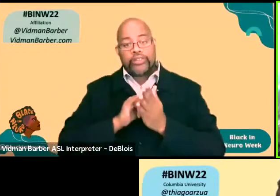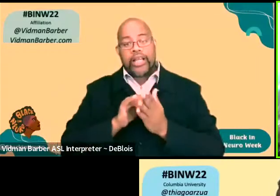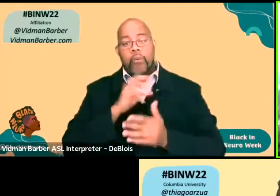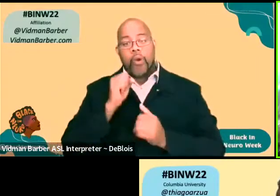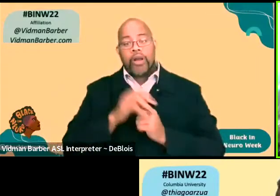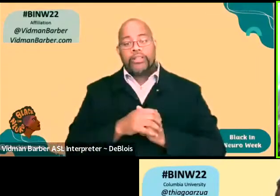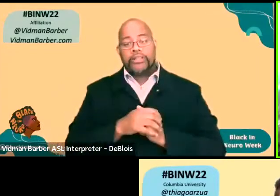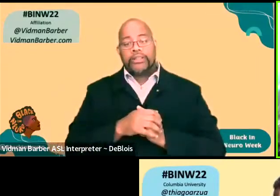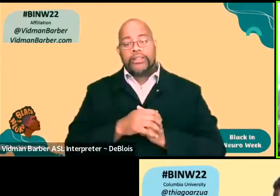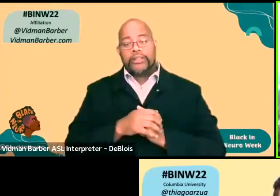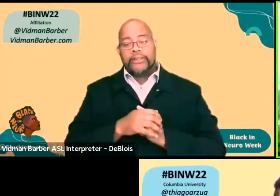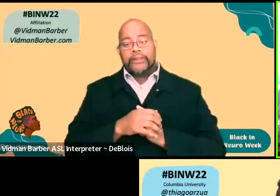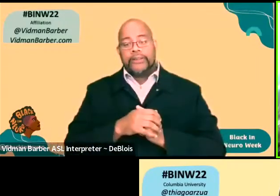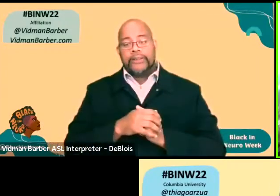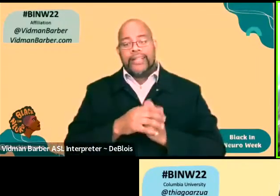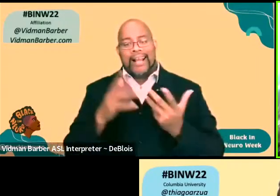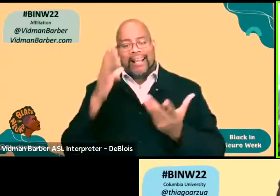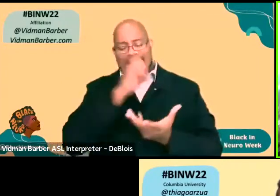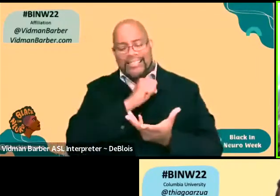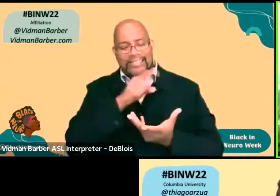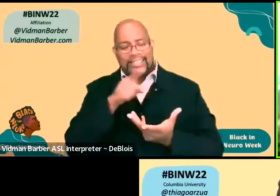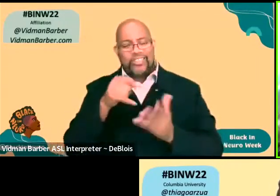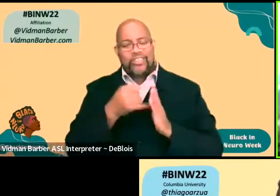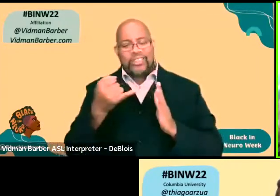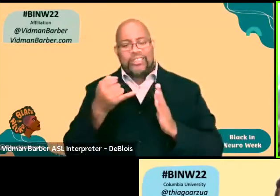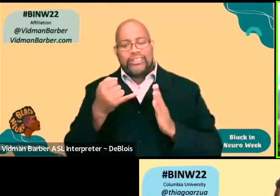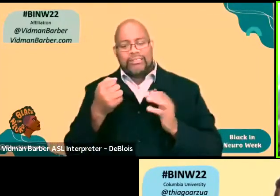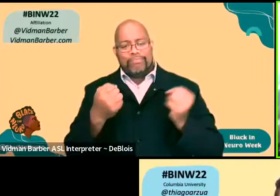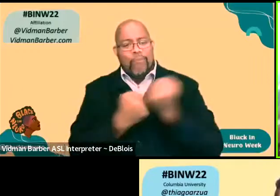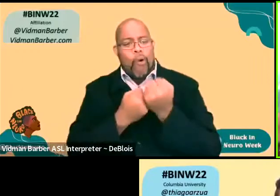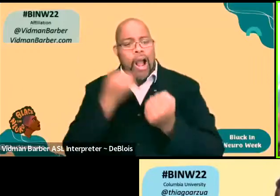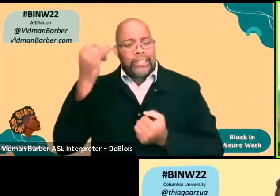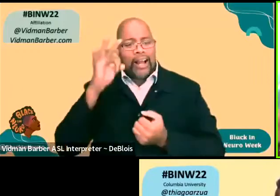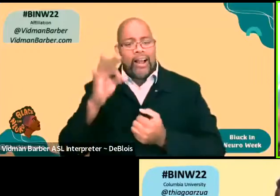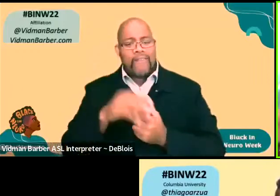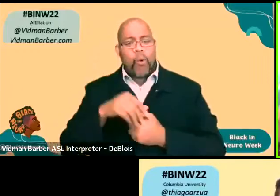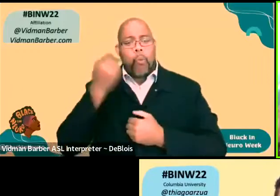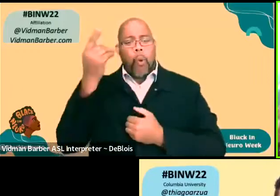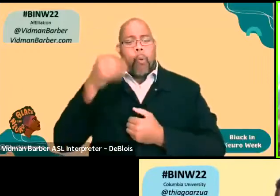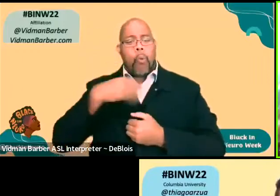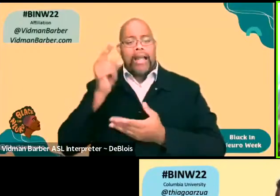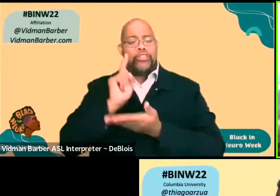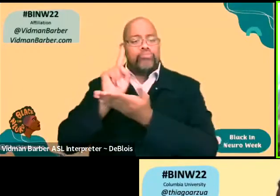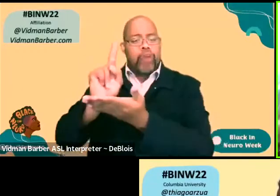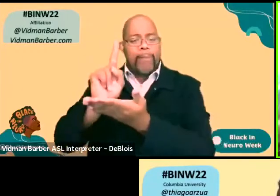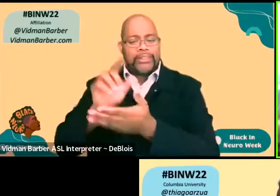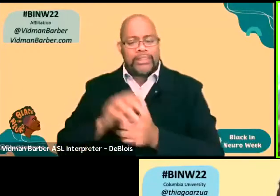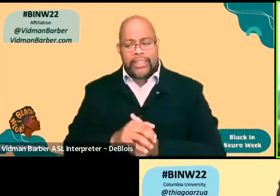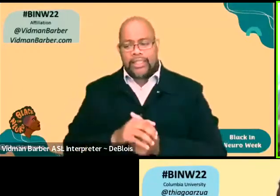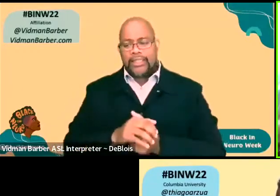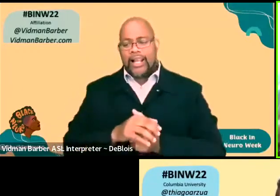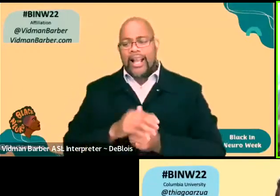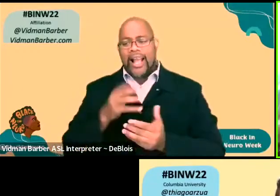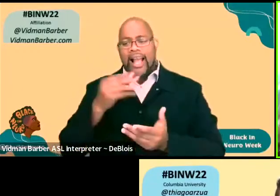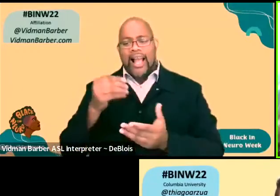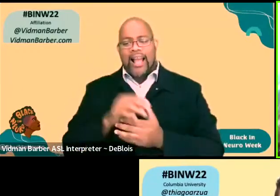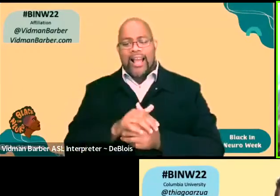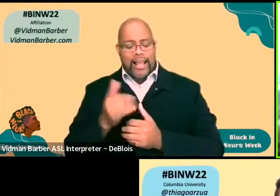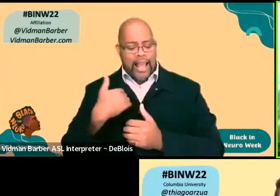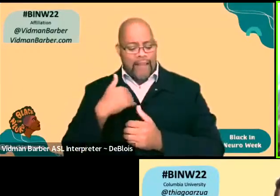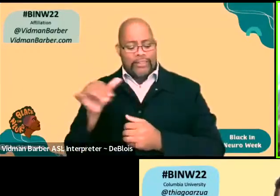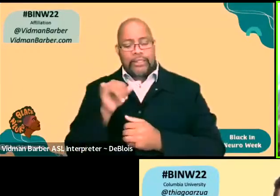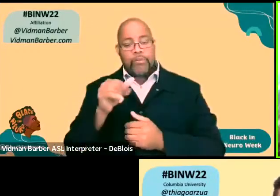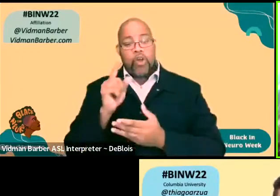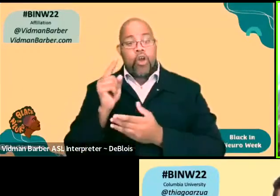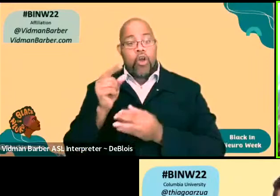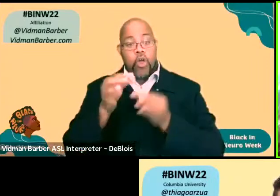were, I guess they were just bolstering the ideas of white supremacy. And there was a similar